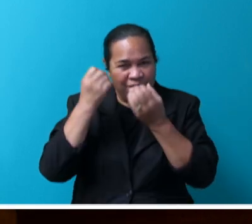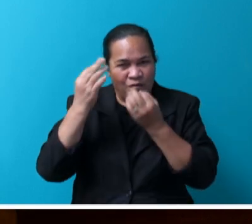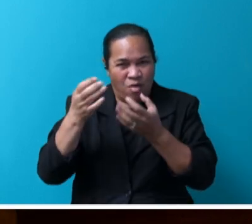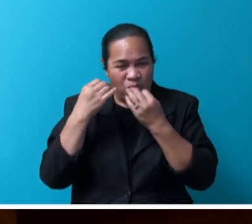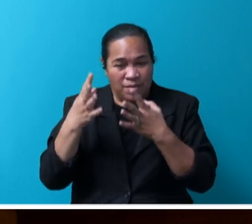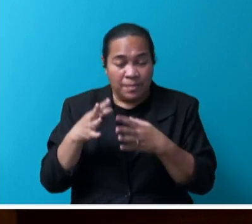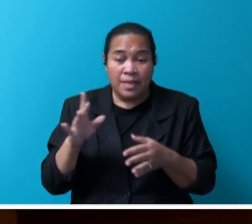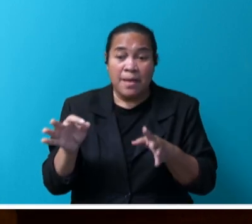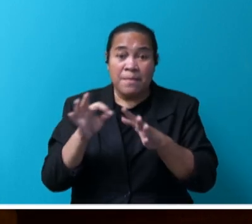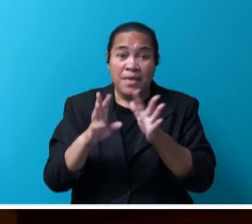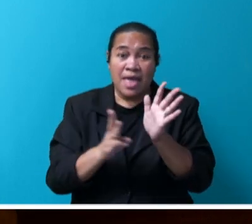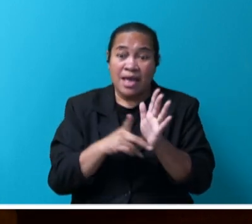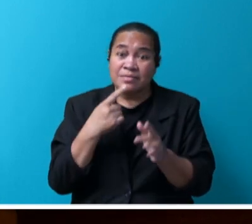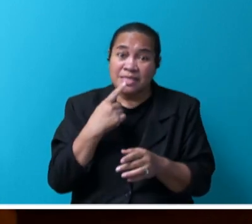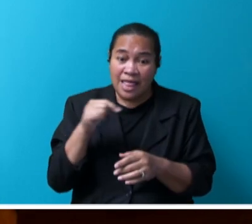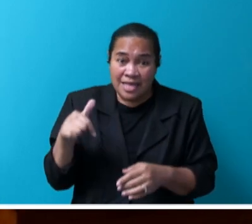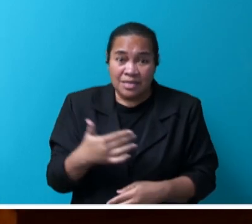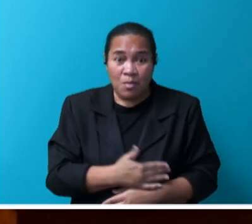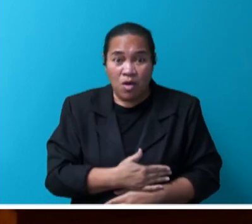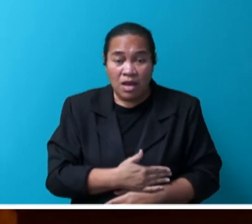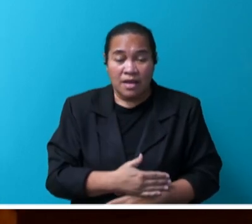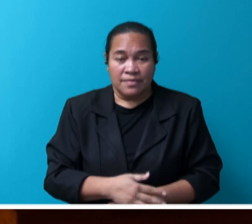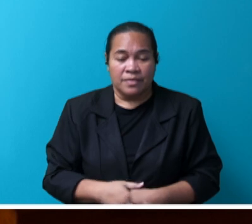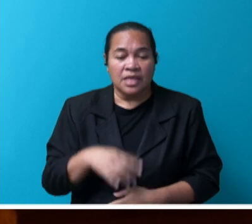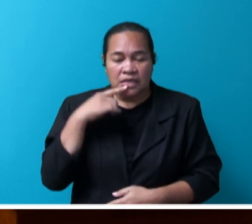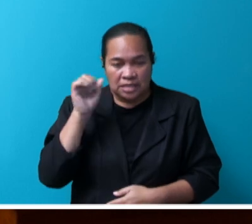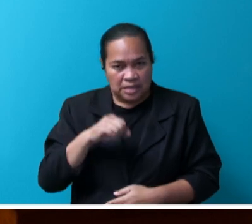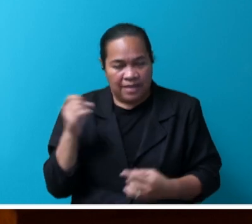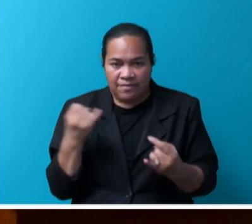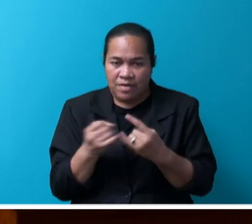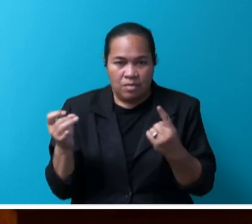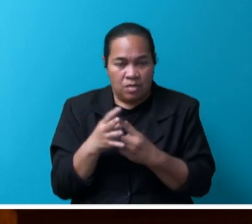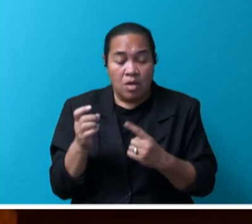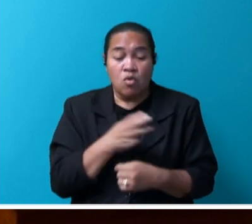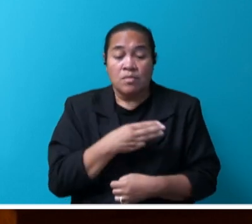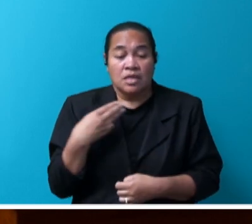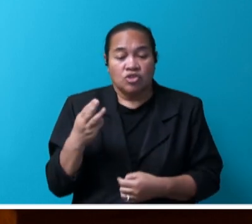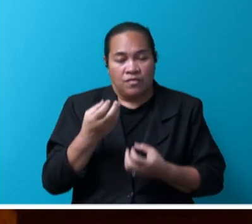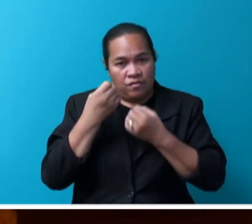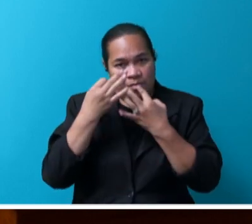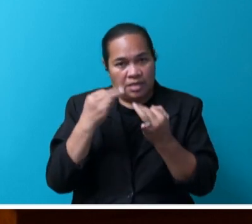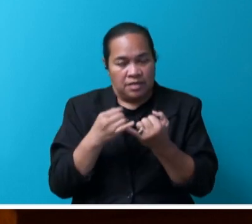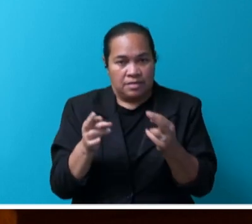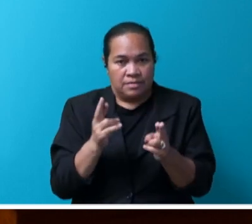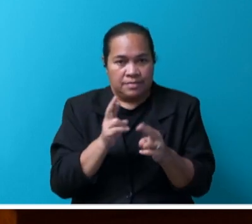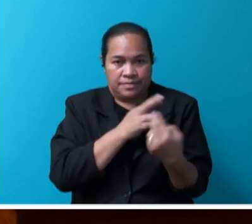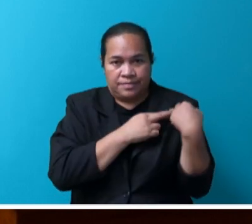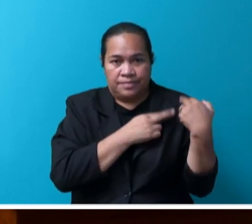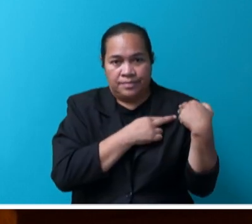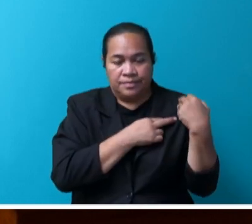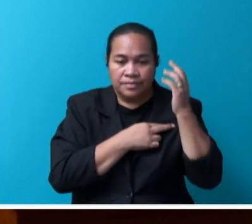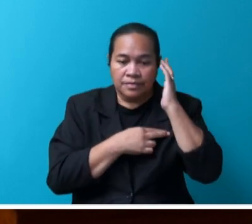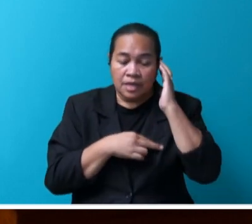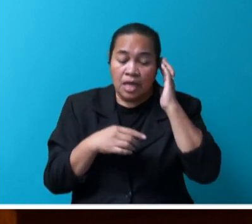over $15 million, of which majority, or approximately over 77%,